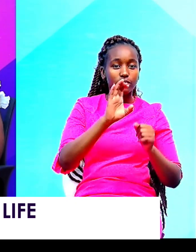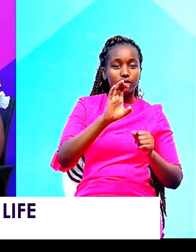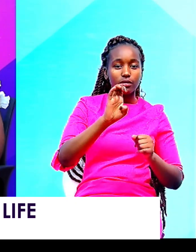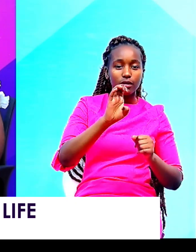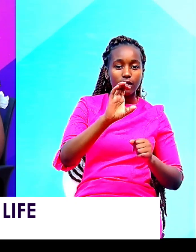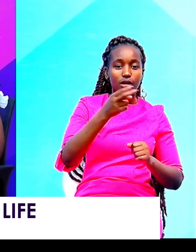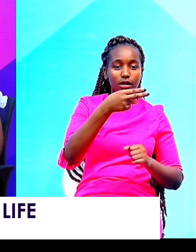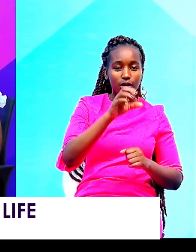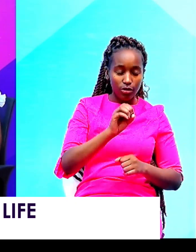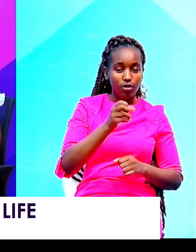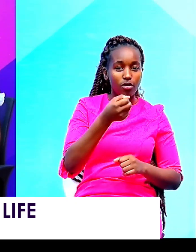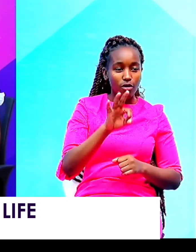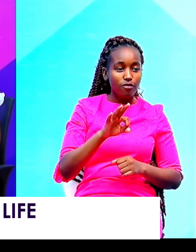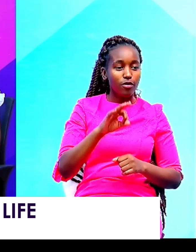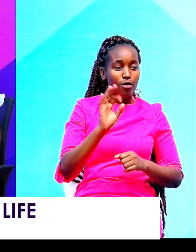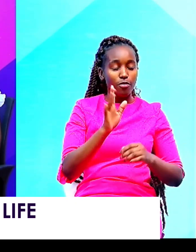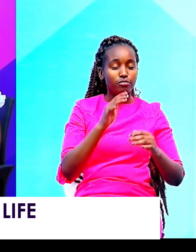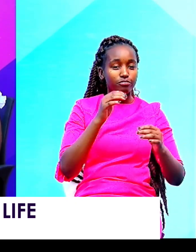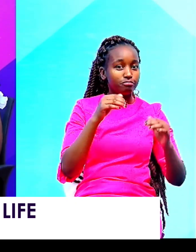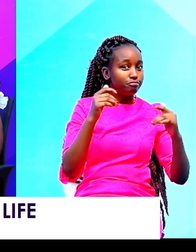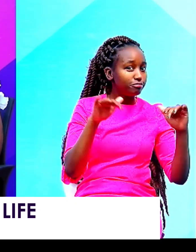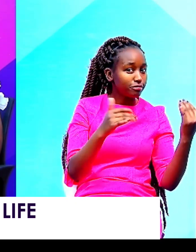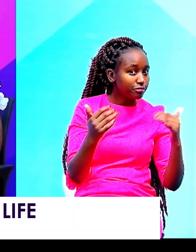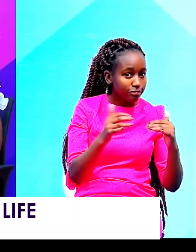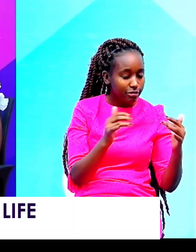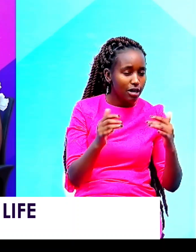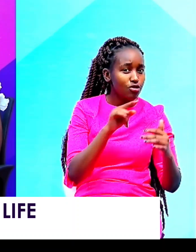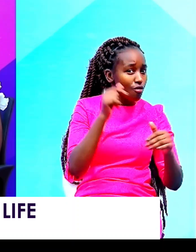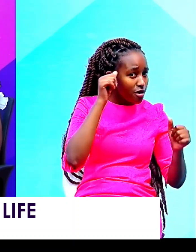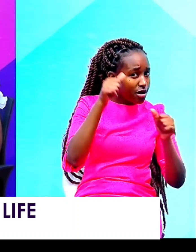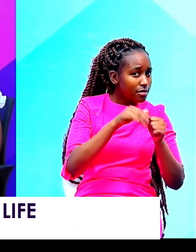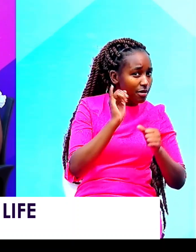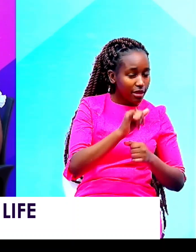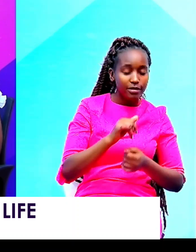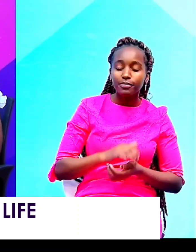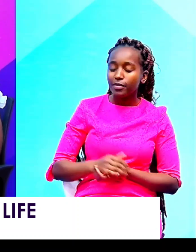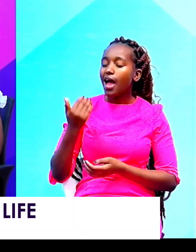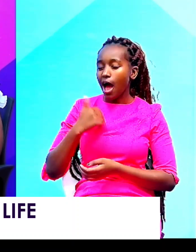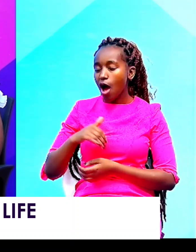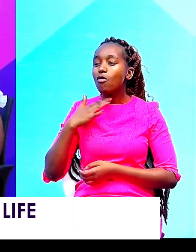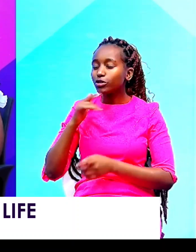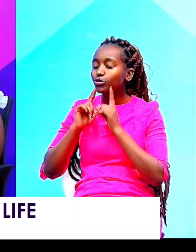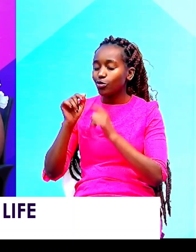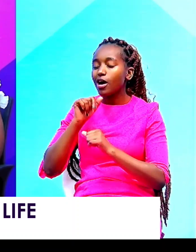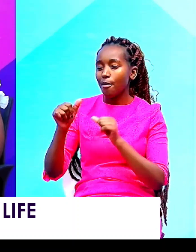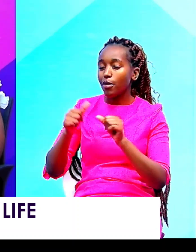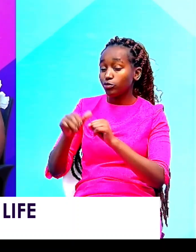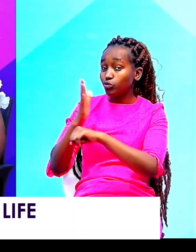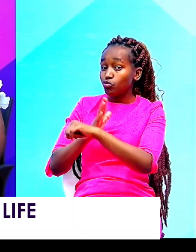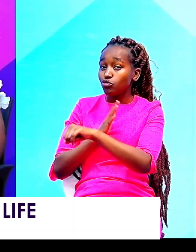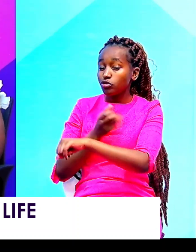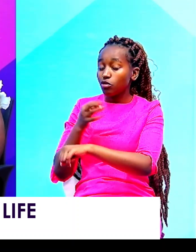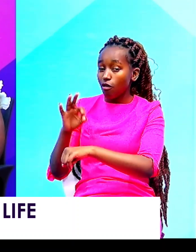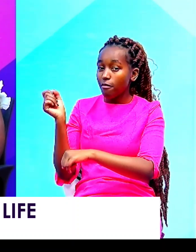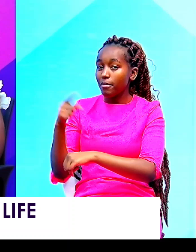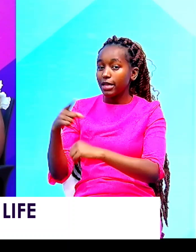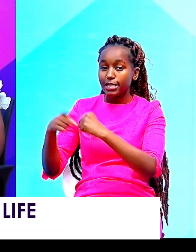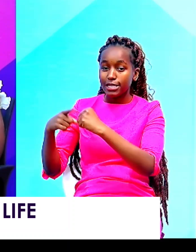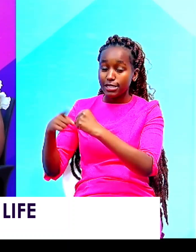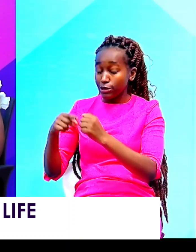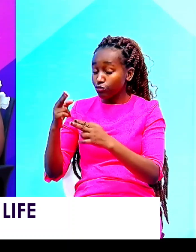June. Where was that? Oh, I'm waiting for Wounds of June. Yeah, I'm almost seeing them acting that.